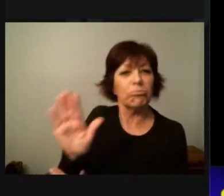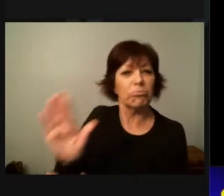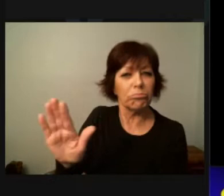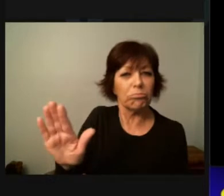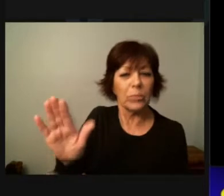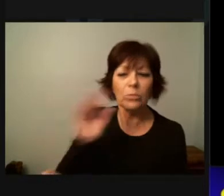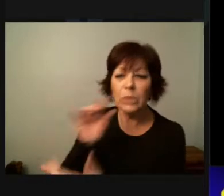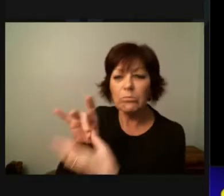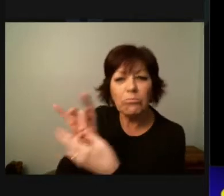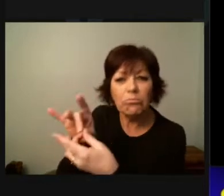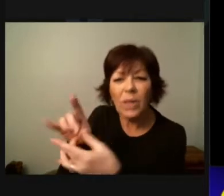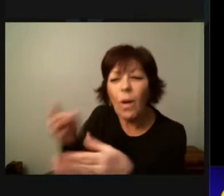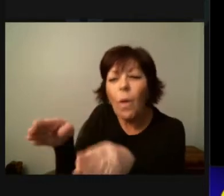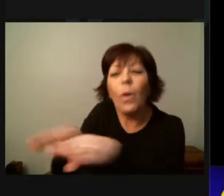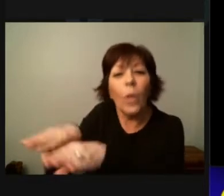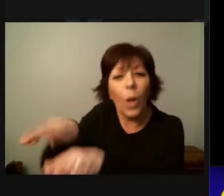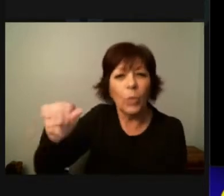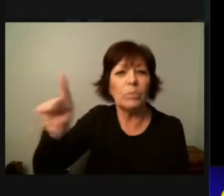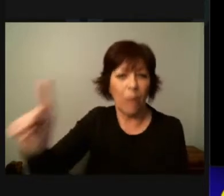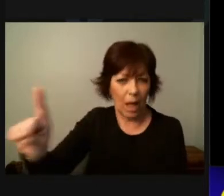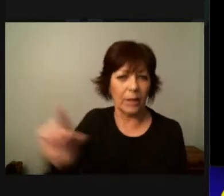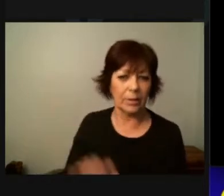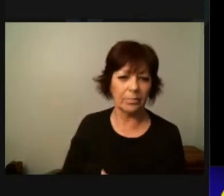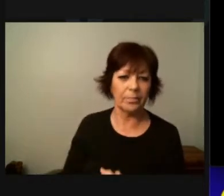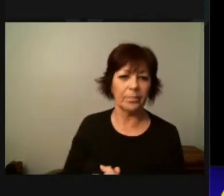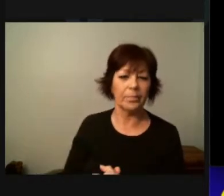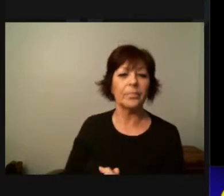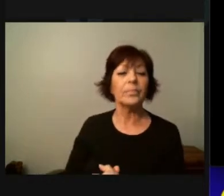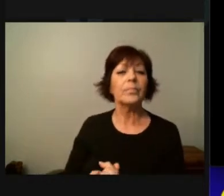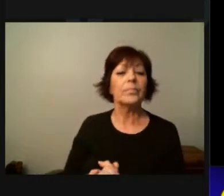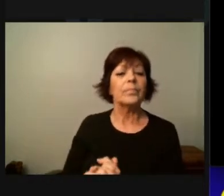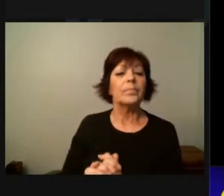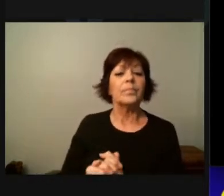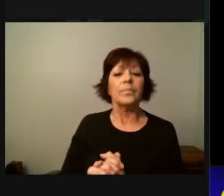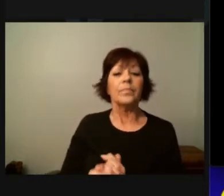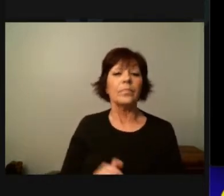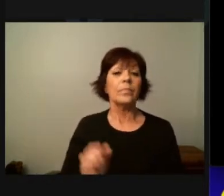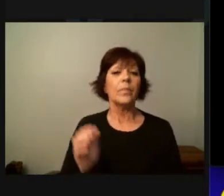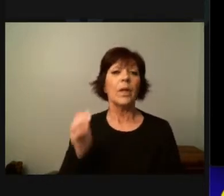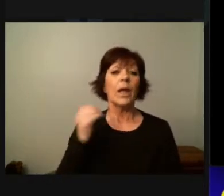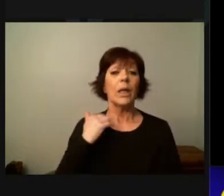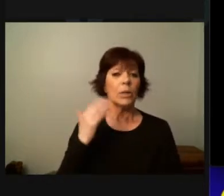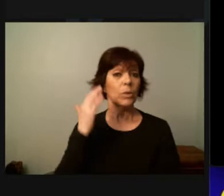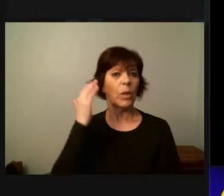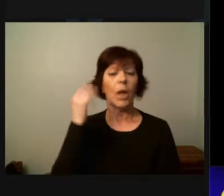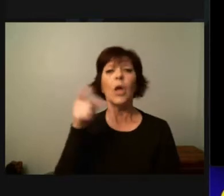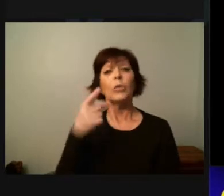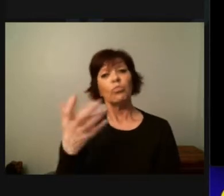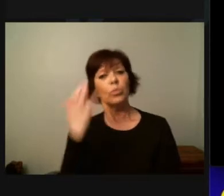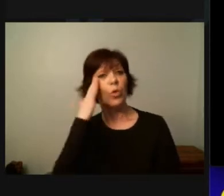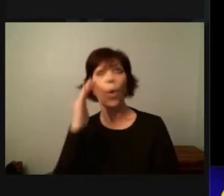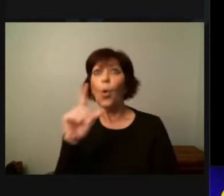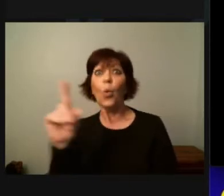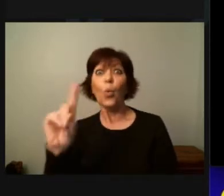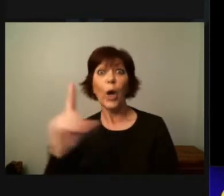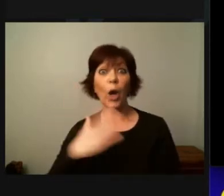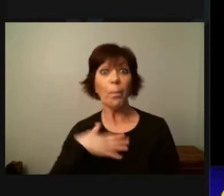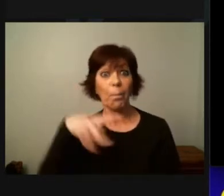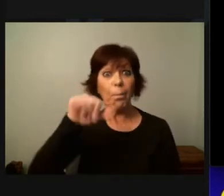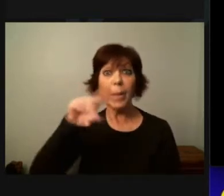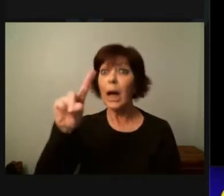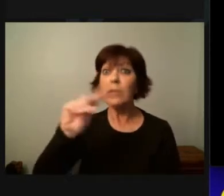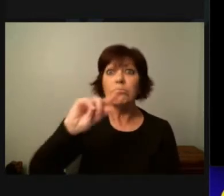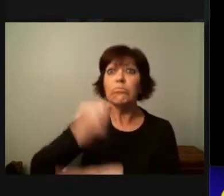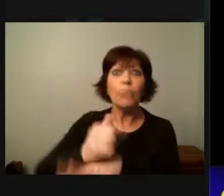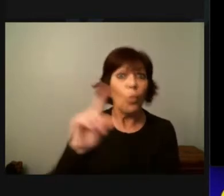developmental disability agencies. To know where the pods will be located, you